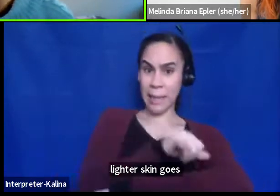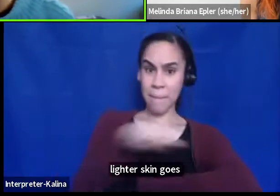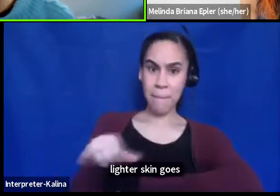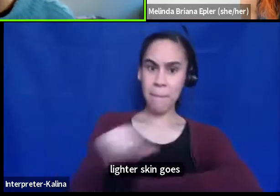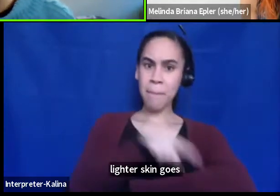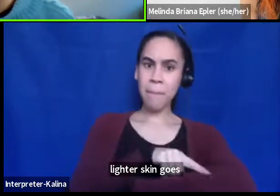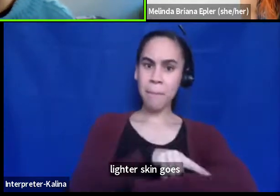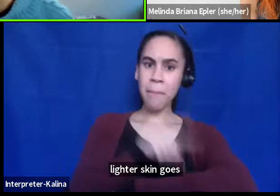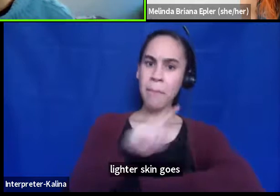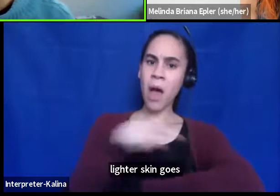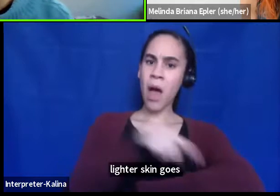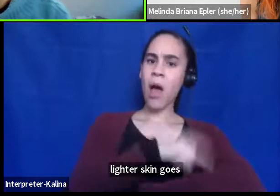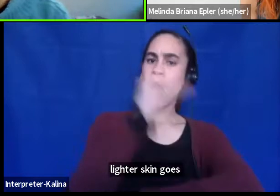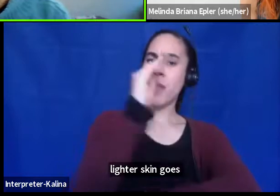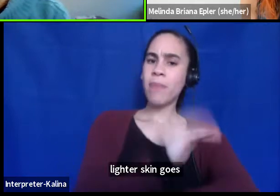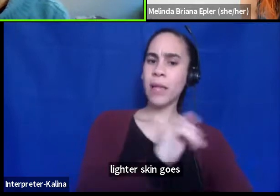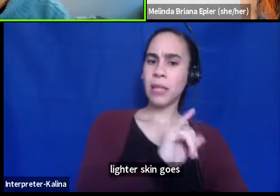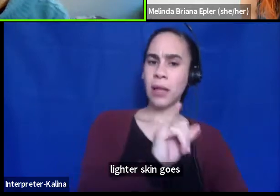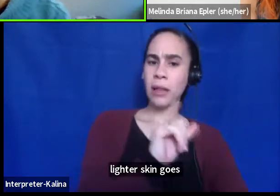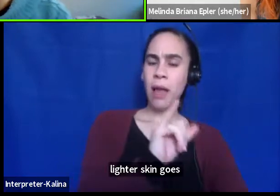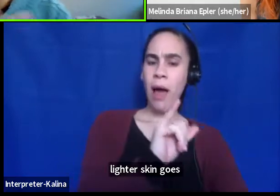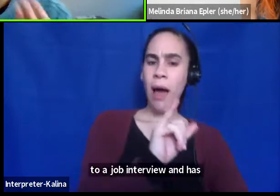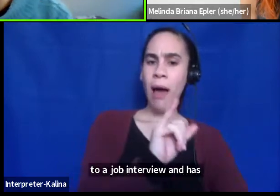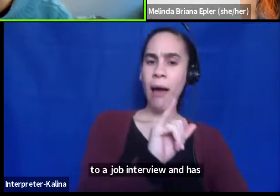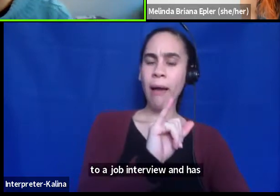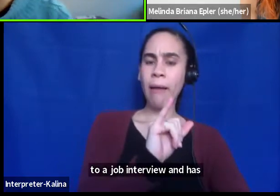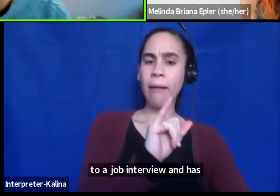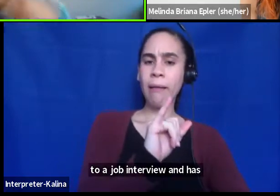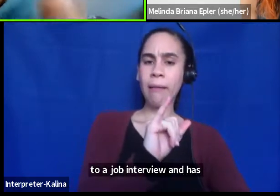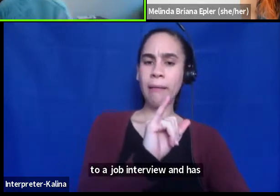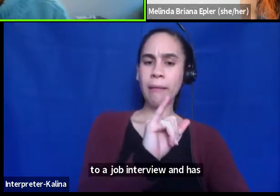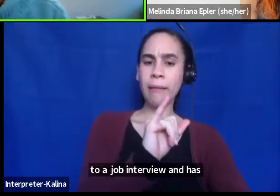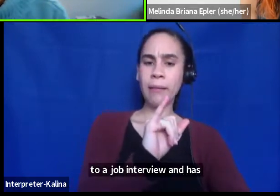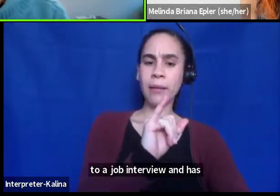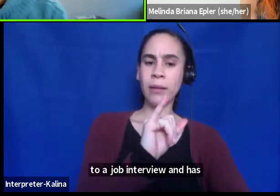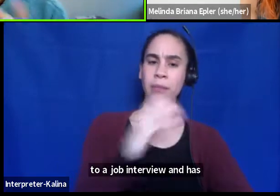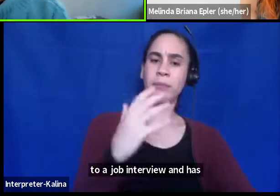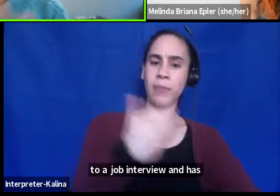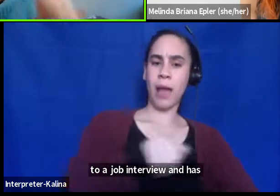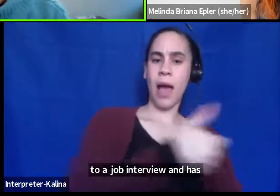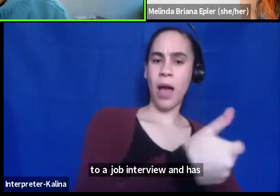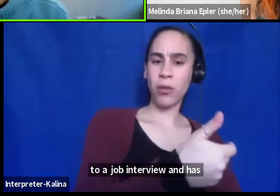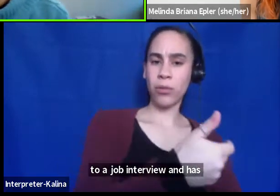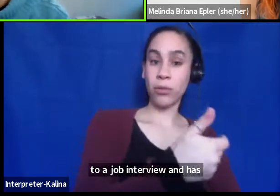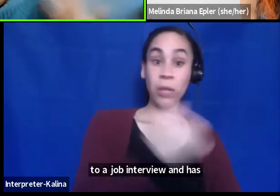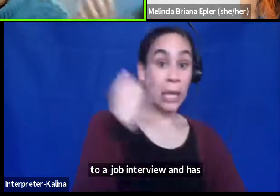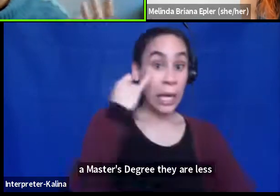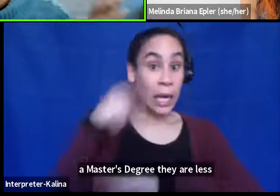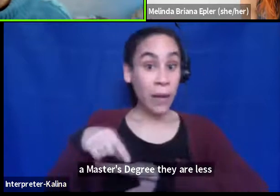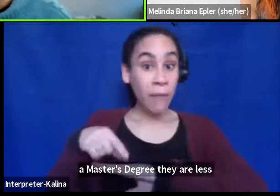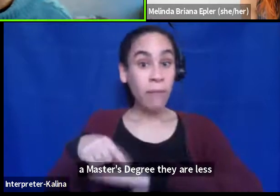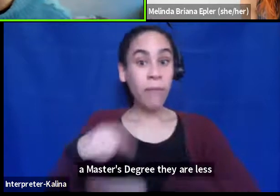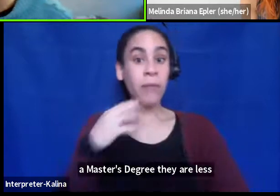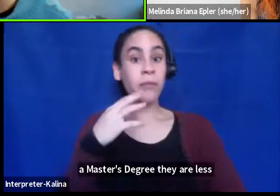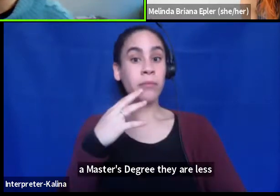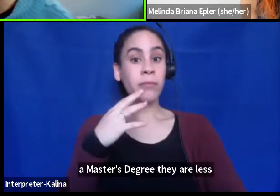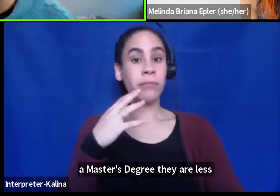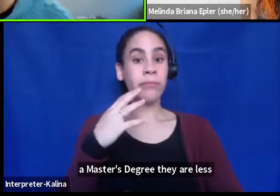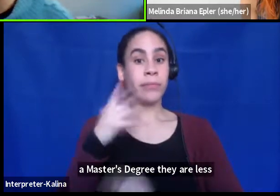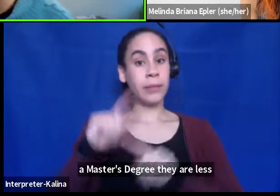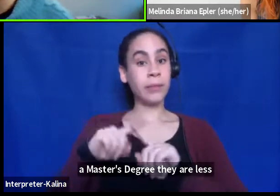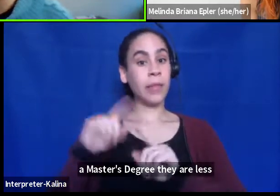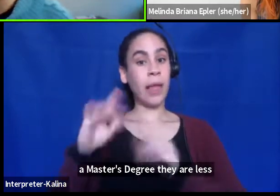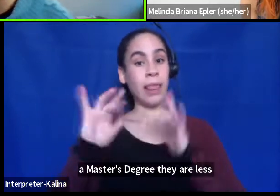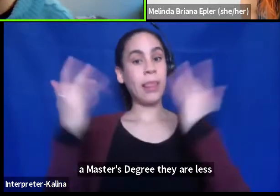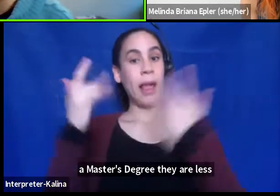counterpart who has a lesser educational degree, less experience, because there does seem to be